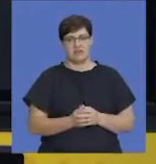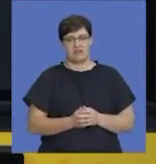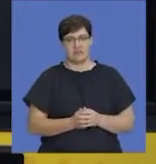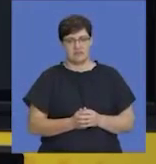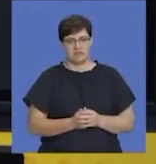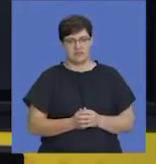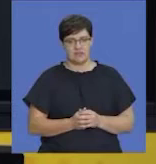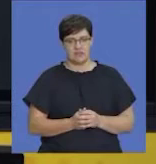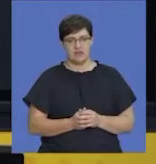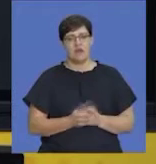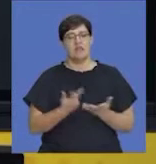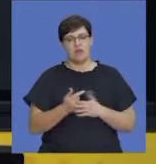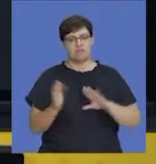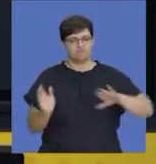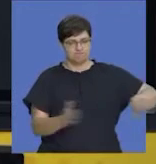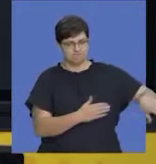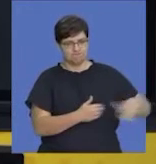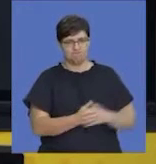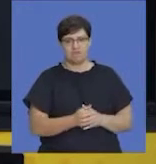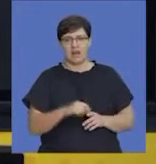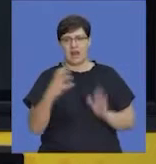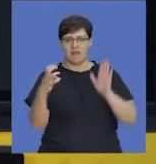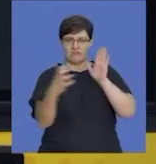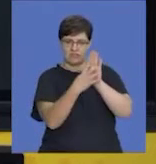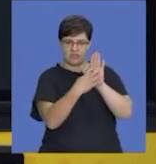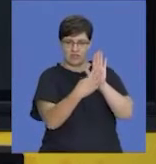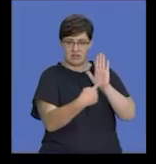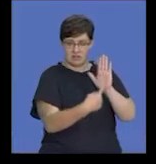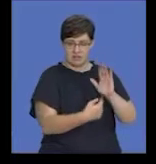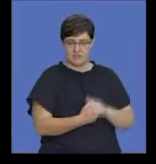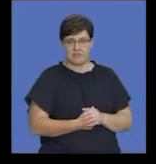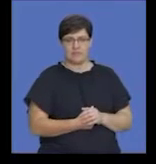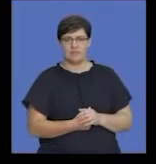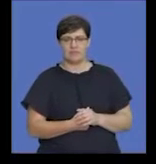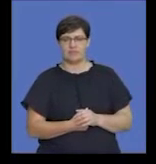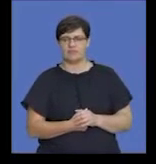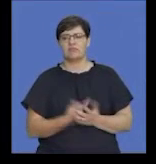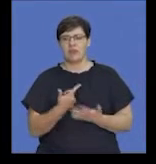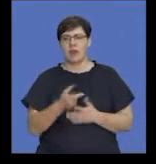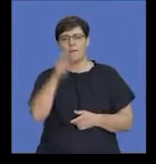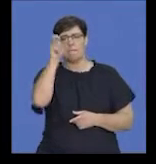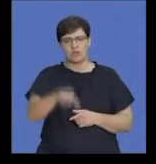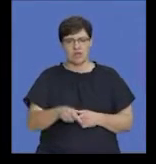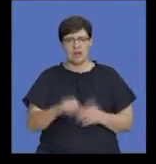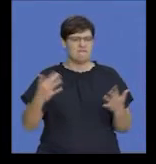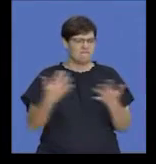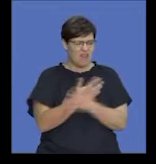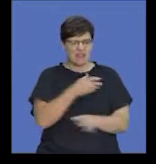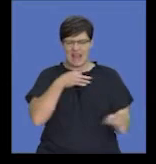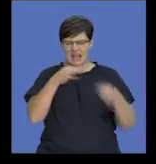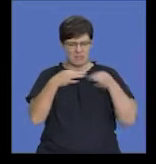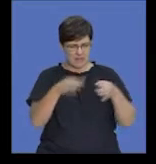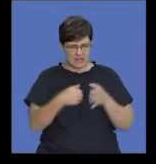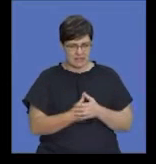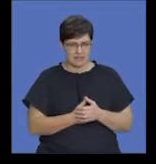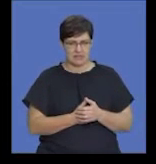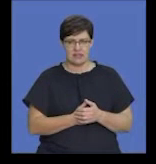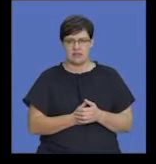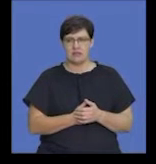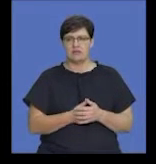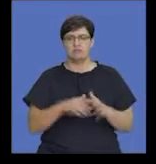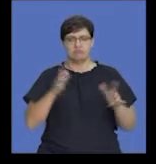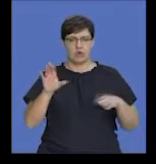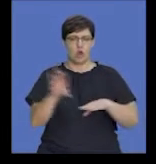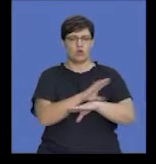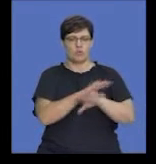of thing. So let's go on to the next visual stimuli. And this is a guy, I'm going to very quickly describe it to you, that's